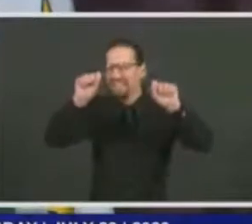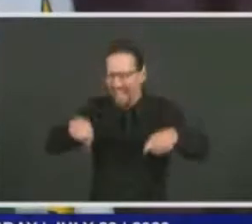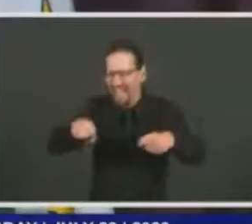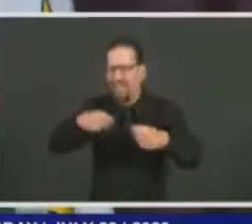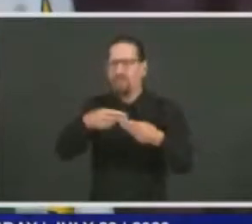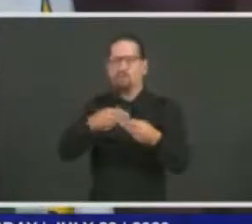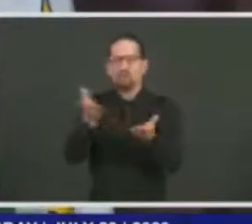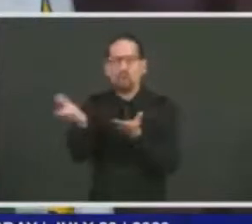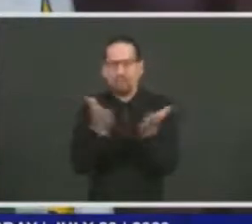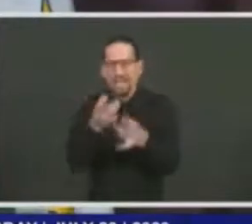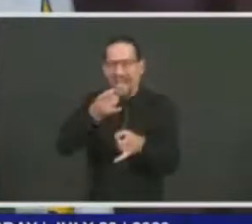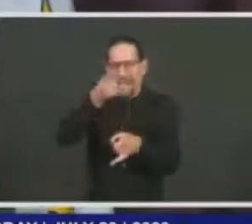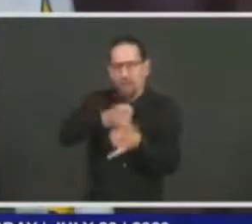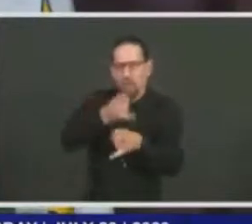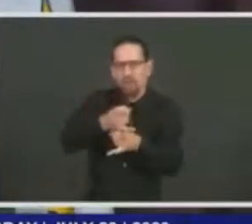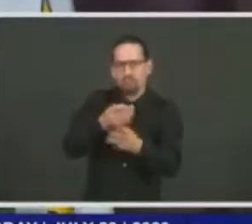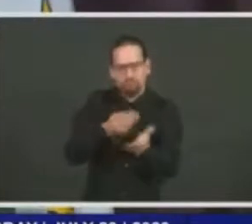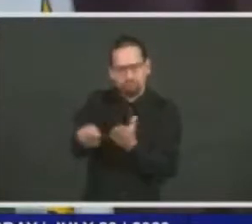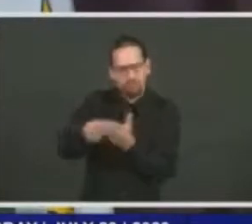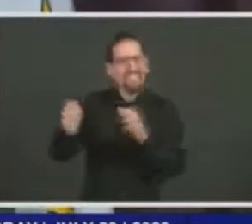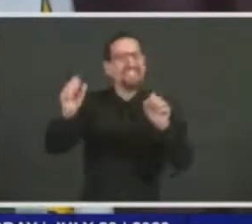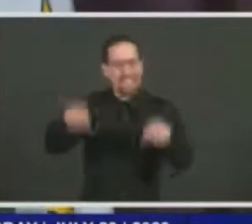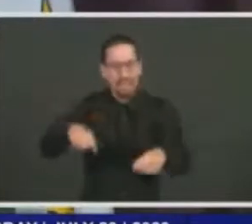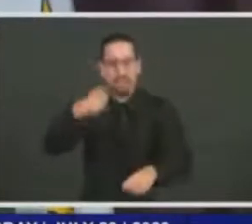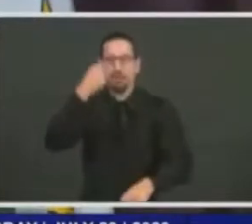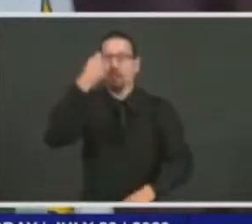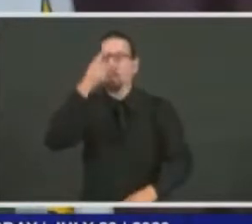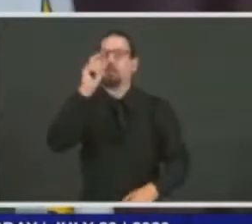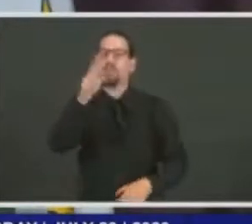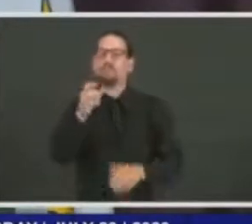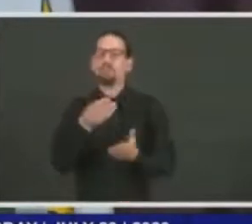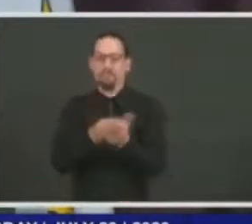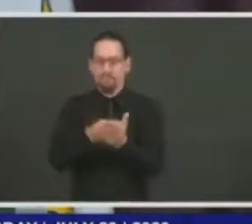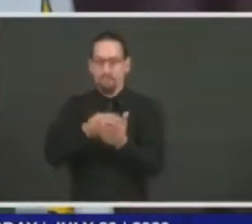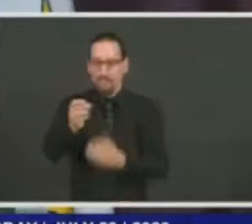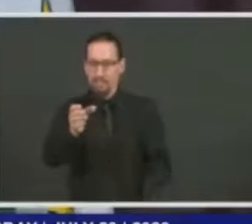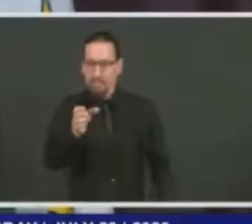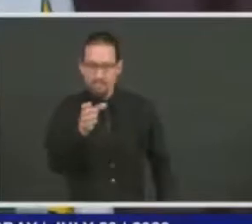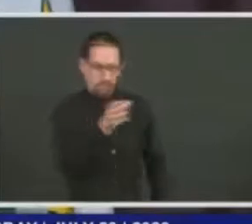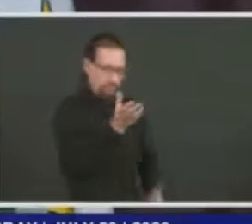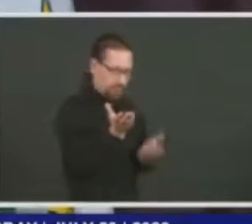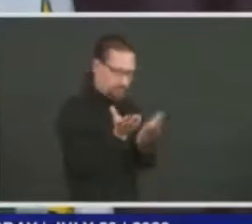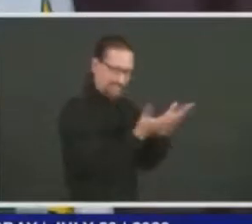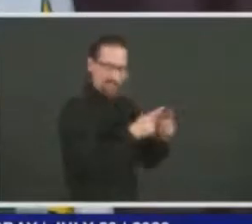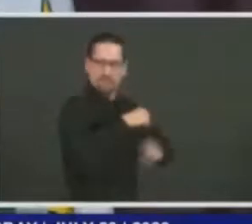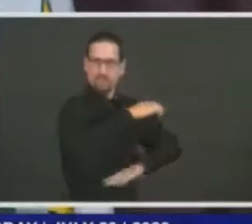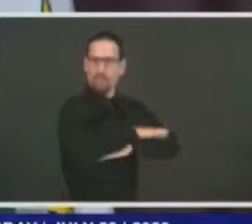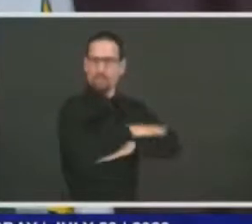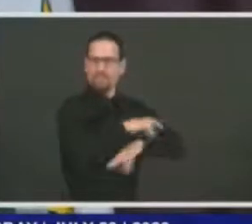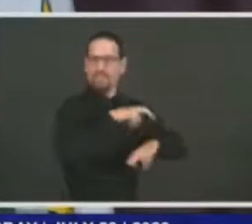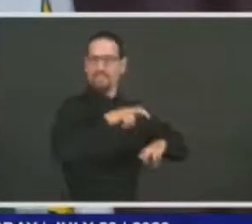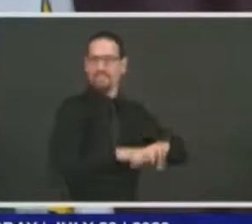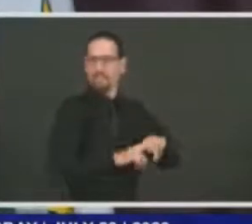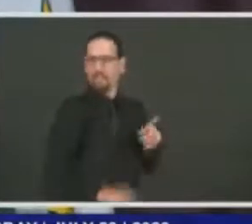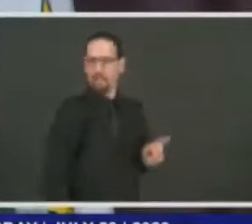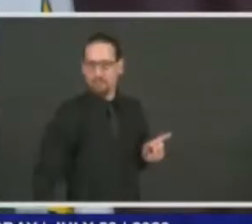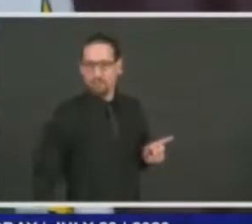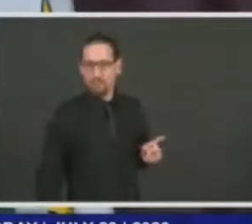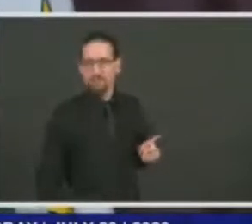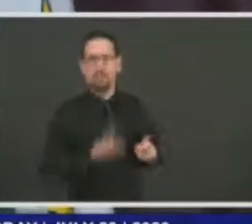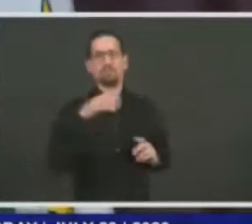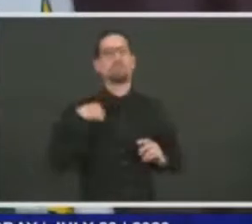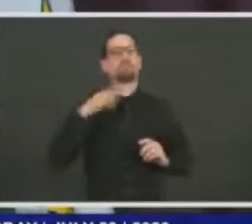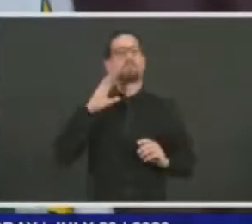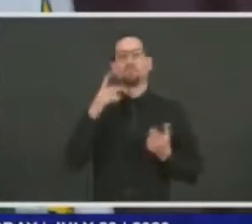other and away from the staff. We'll be sending out more inspectors and cracking down on the bad actors.